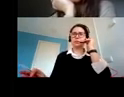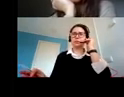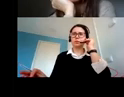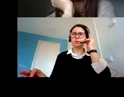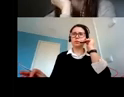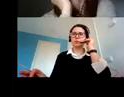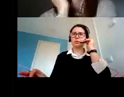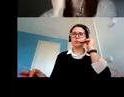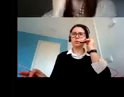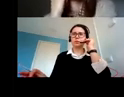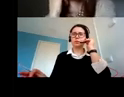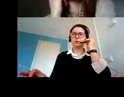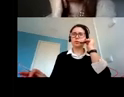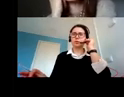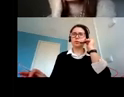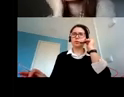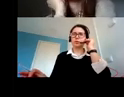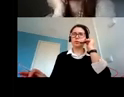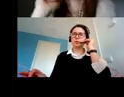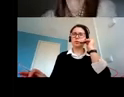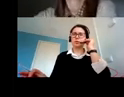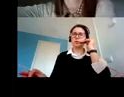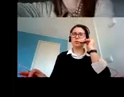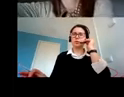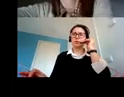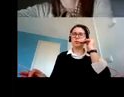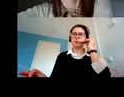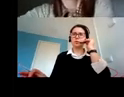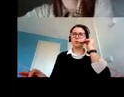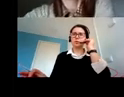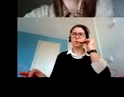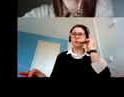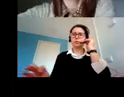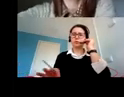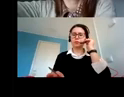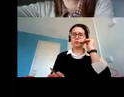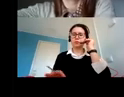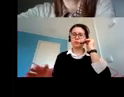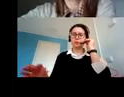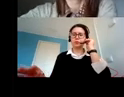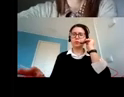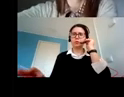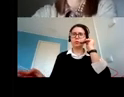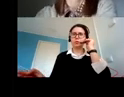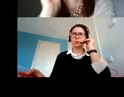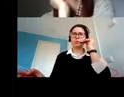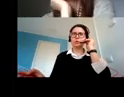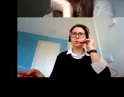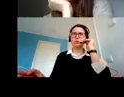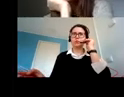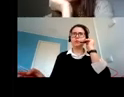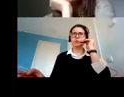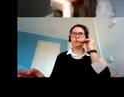positive developments in the case law on this point. In addition,